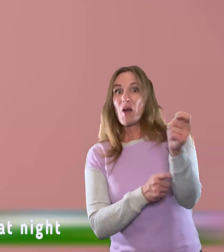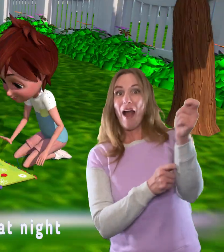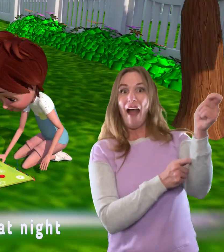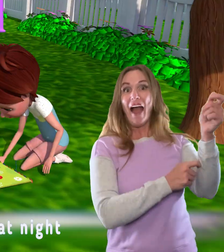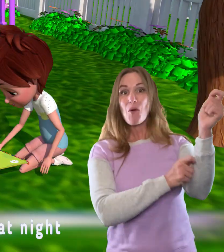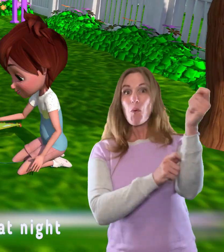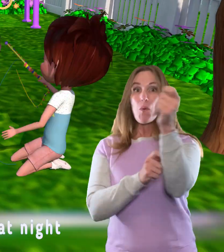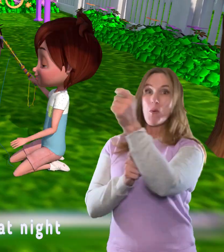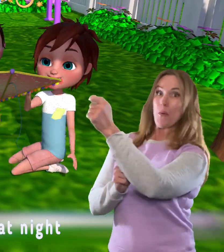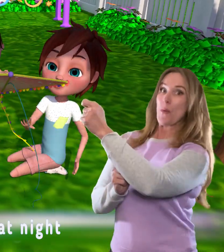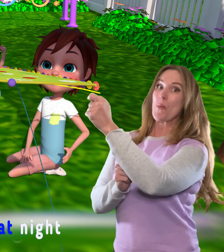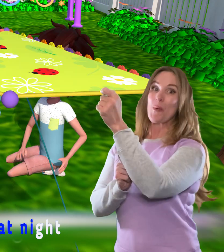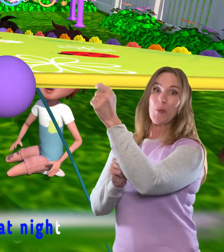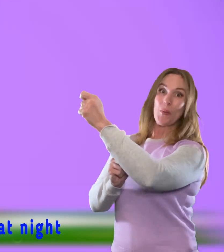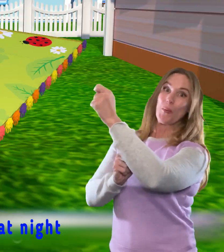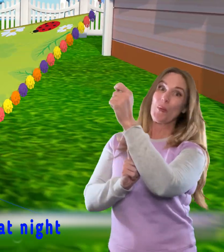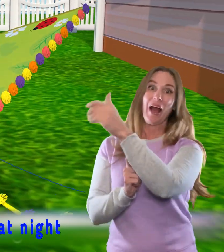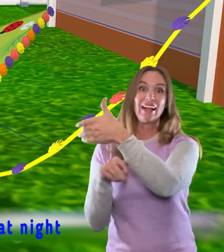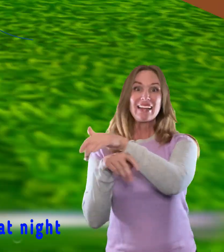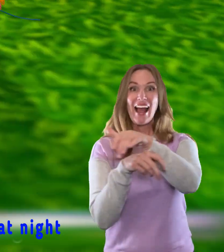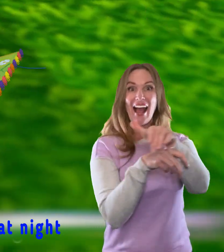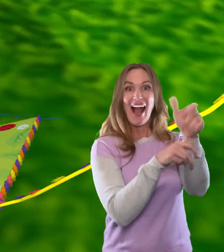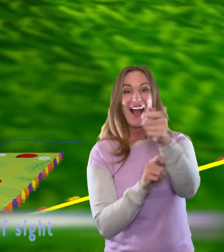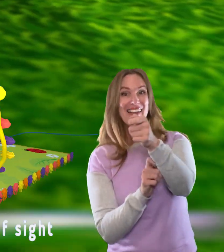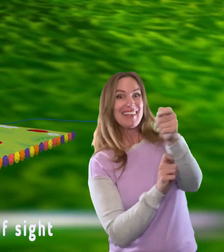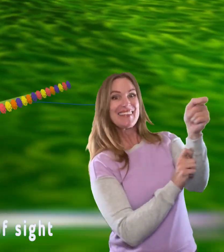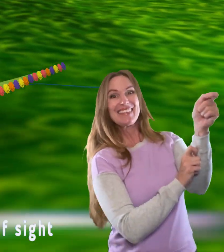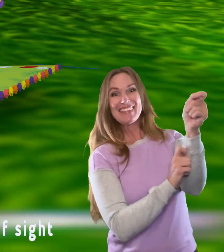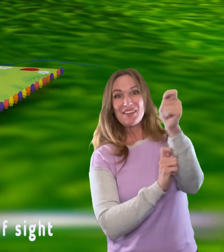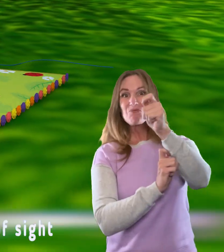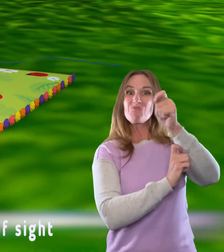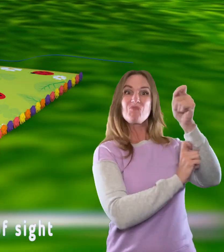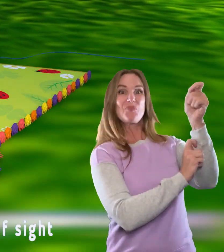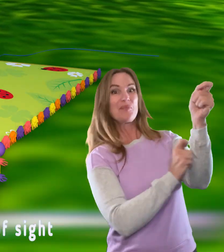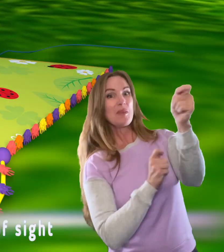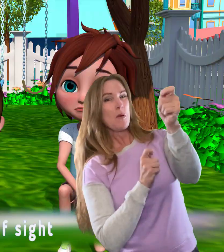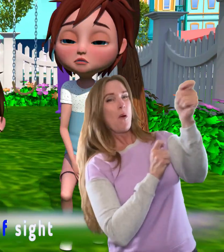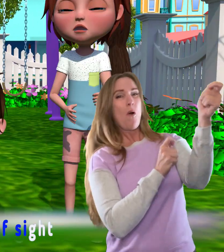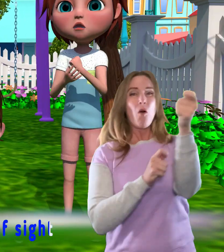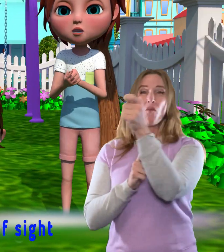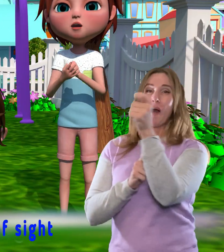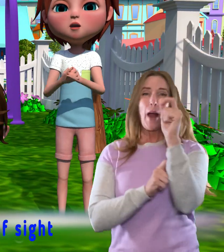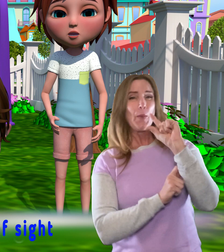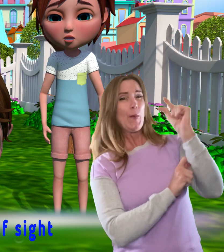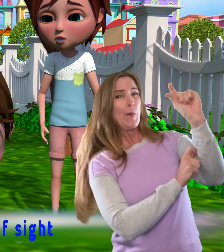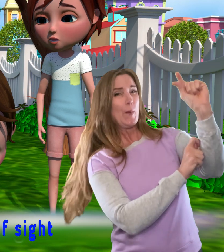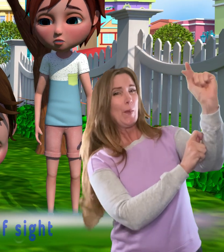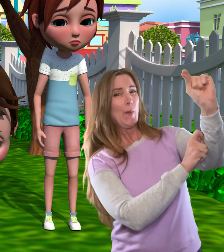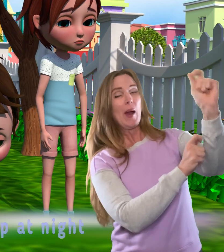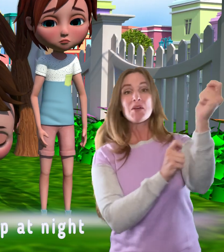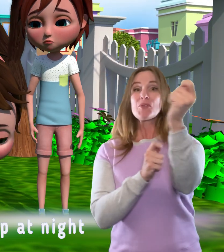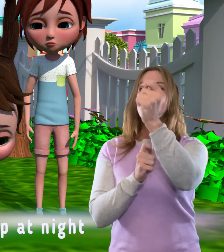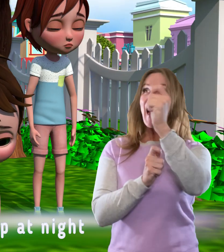Here we go with the kite to fly up at night. Here we go with the kite flying out of